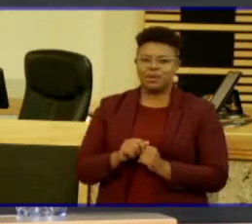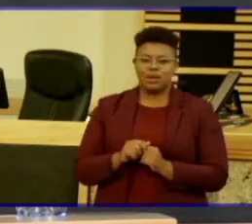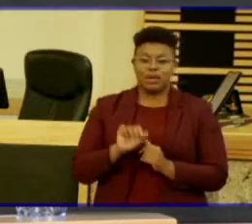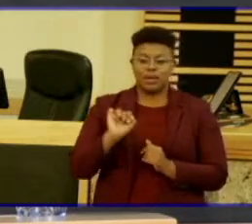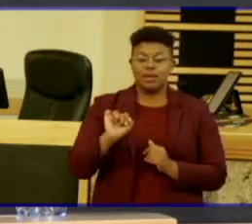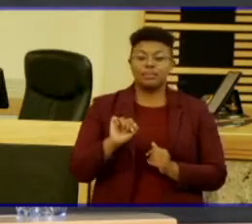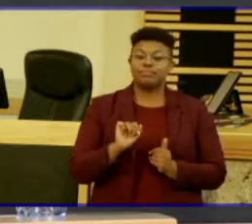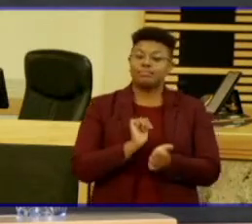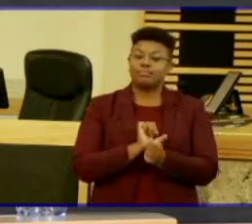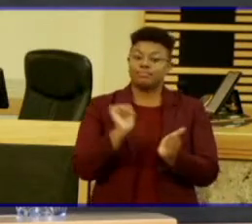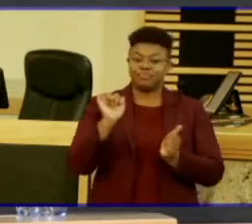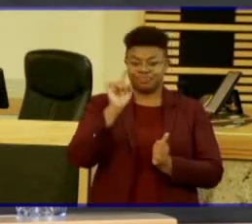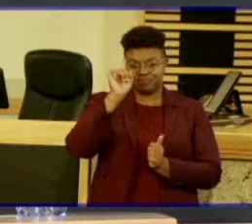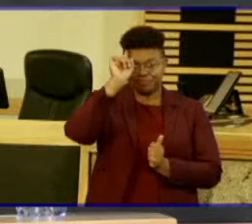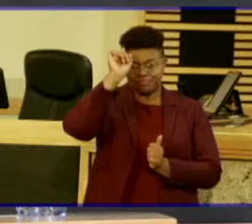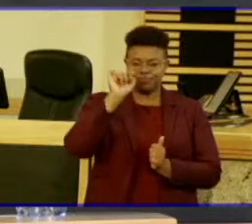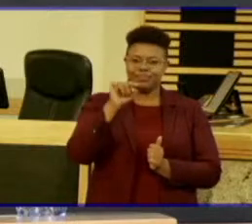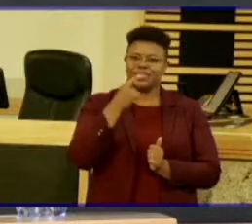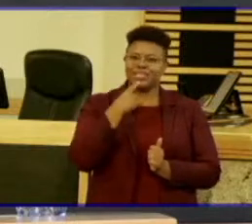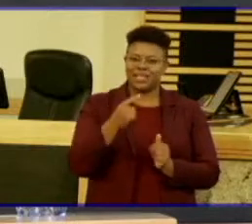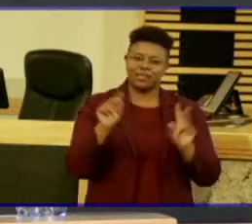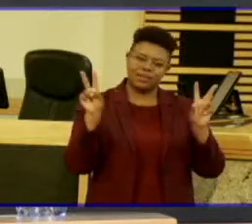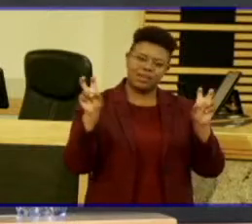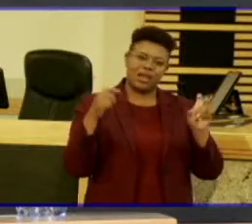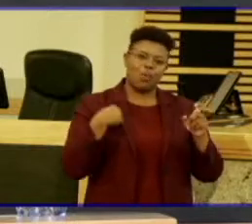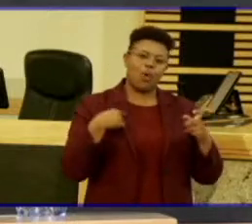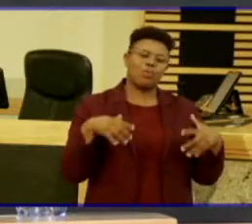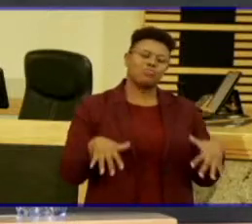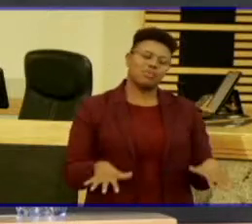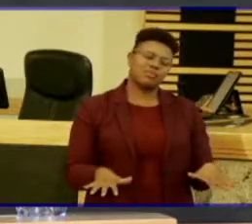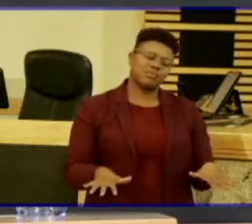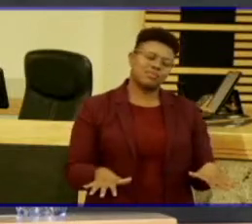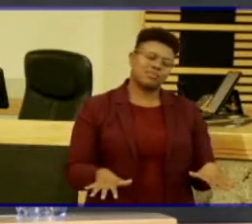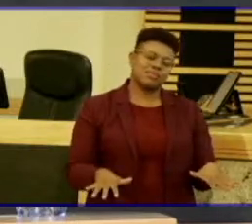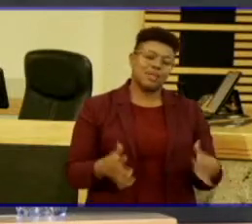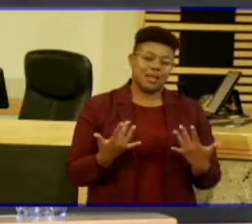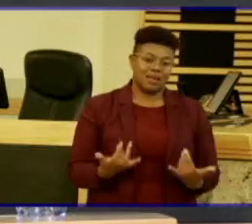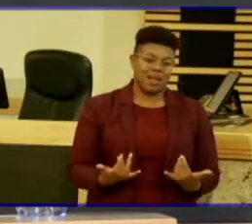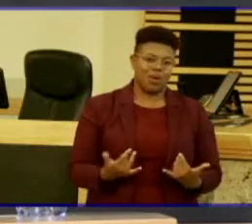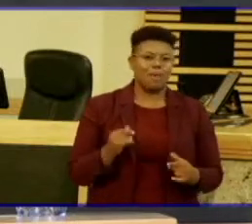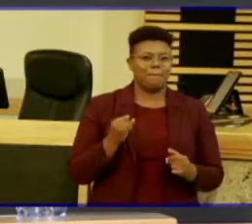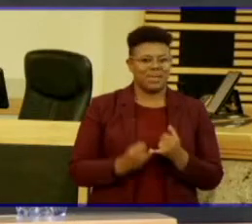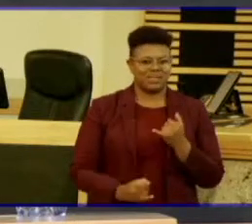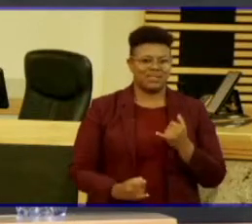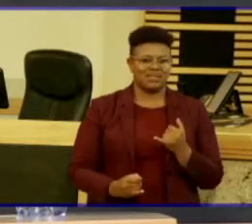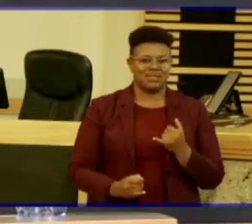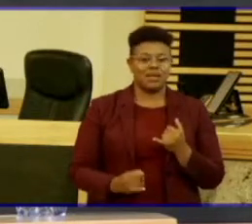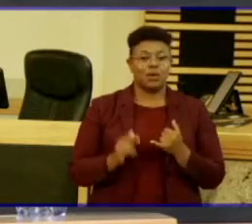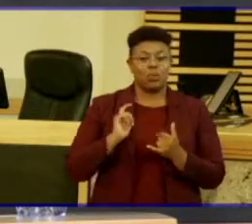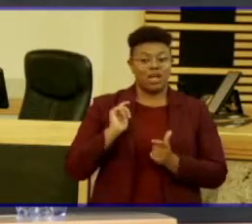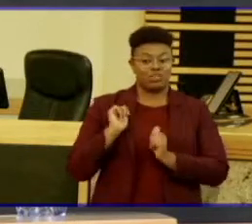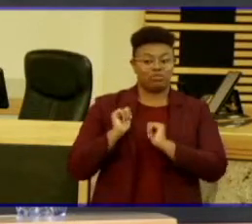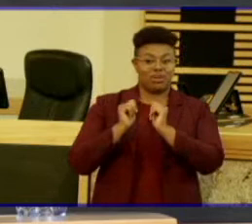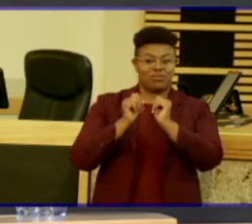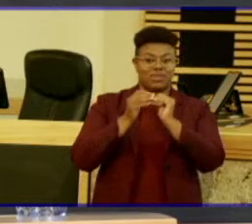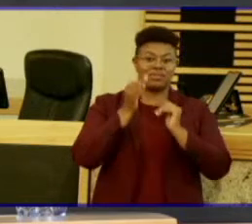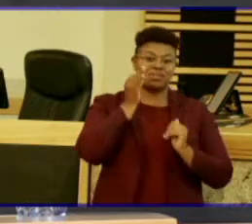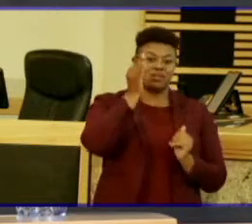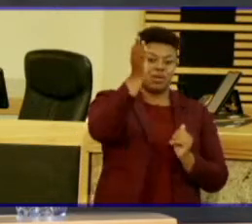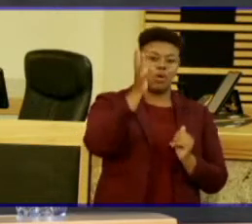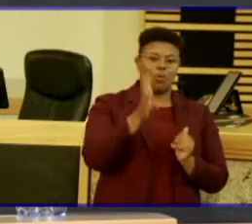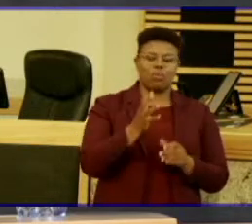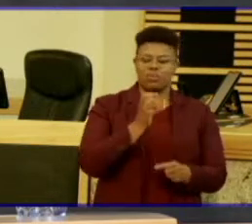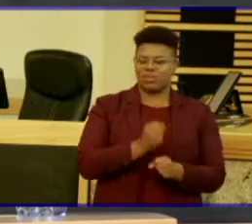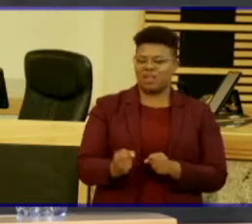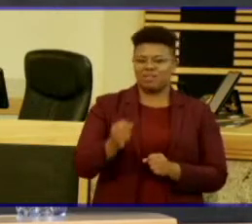his release, and I quote, "To relax our efforts now would be a mistake which generations to come will not be